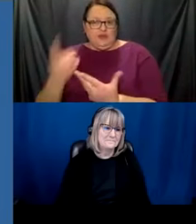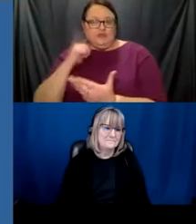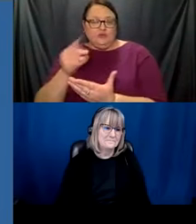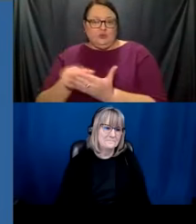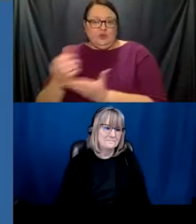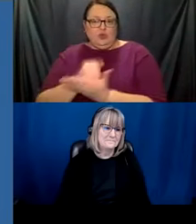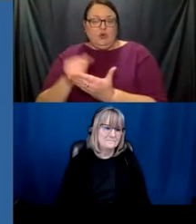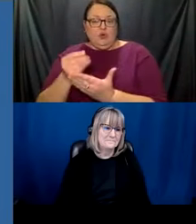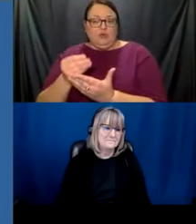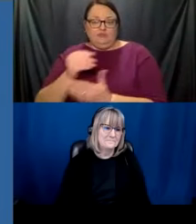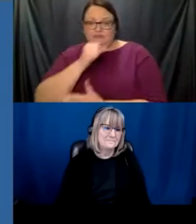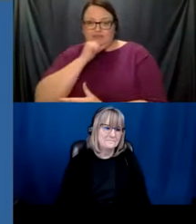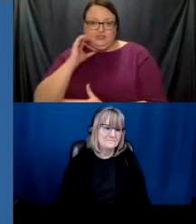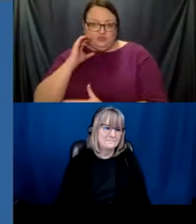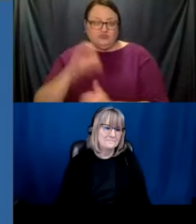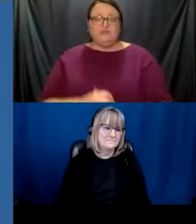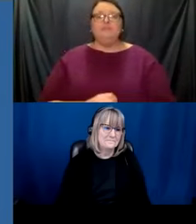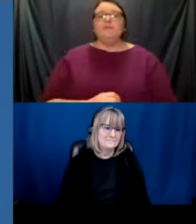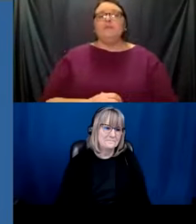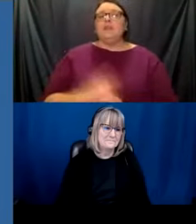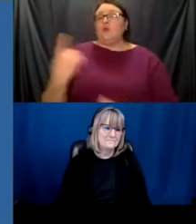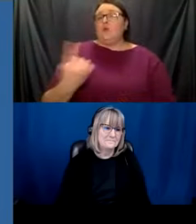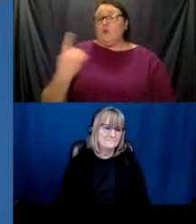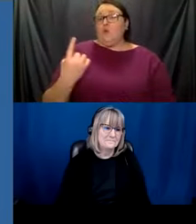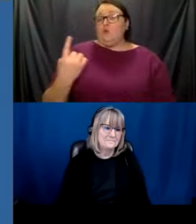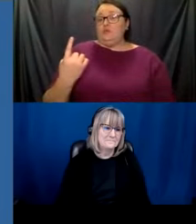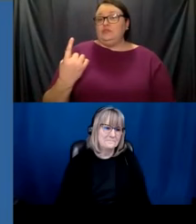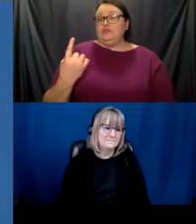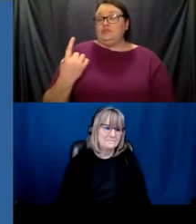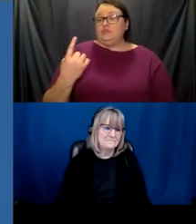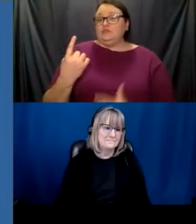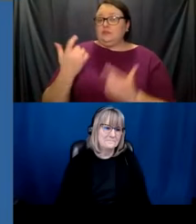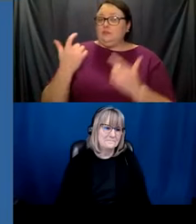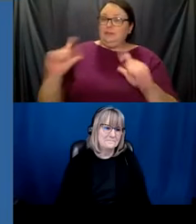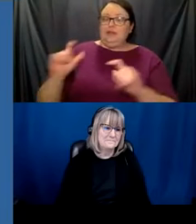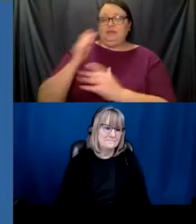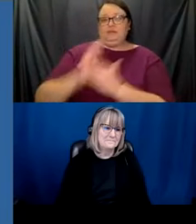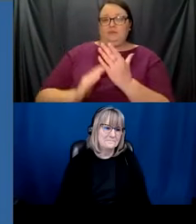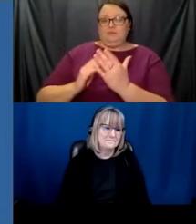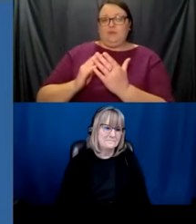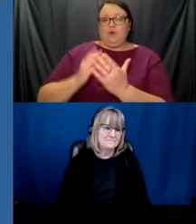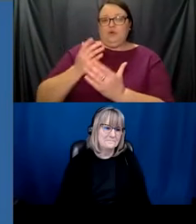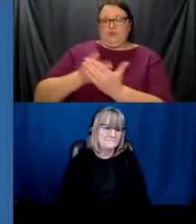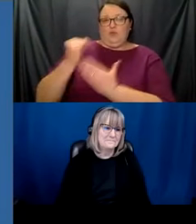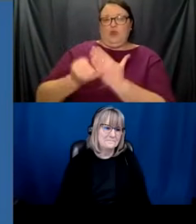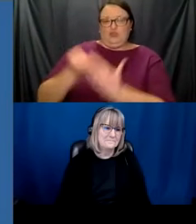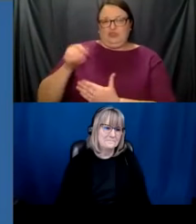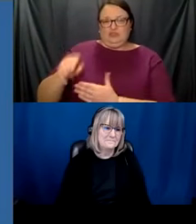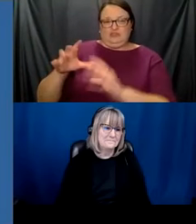seniors. So that's always the biggest chunk of those projects.